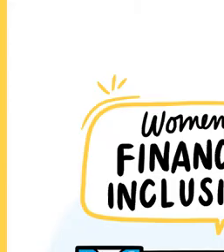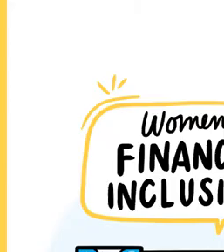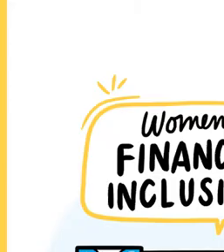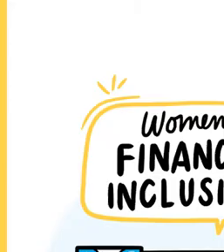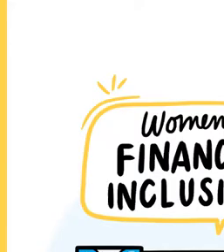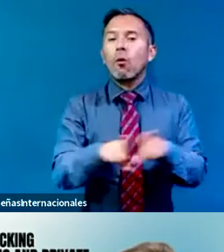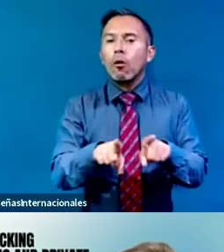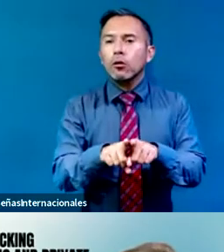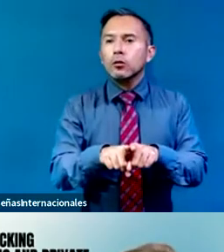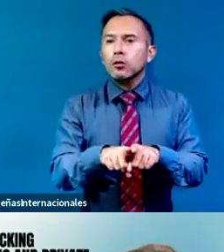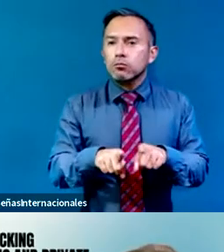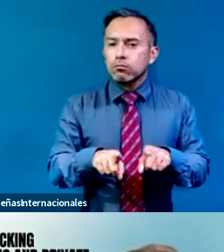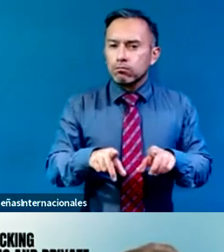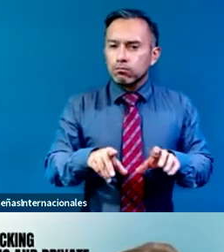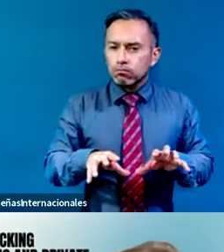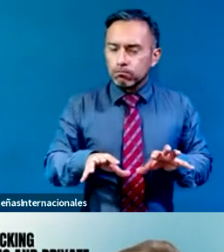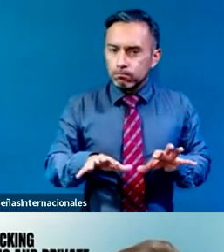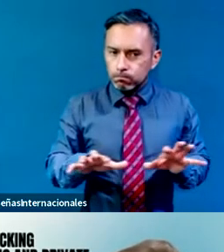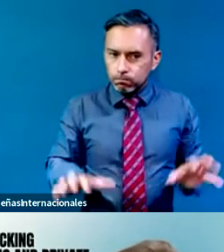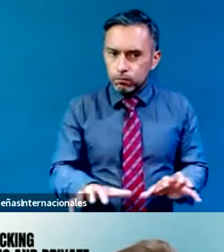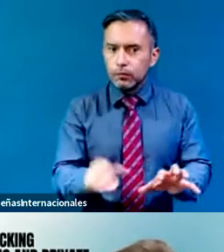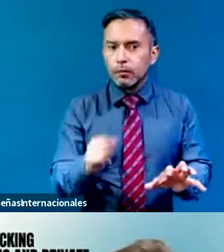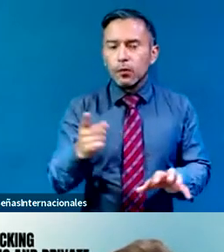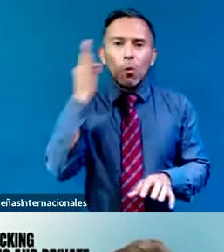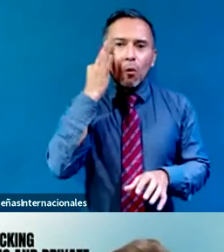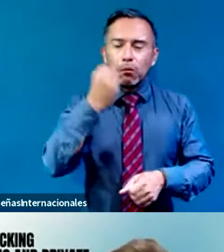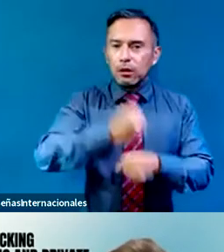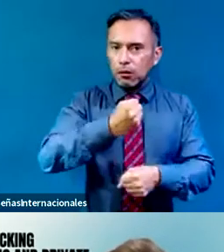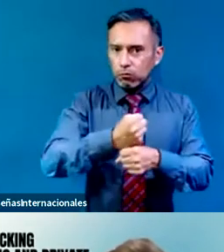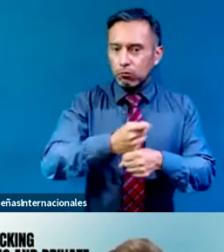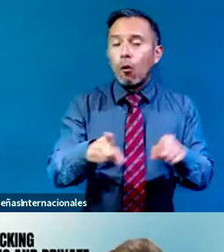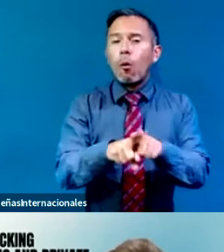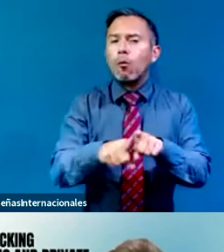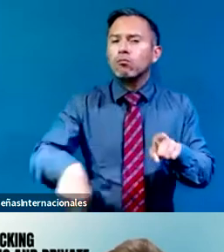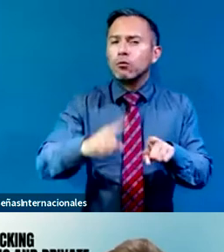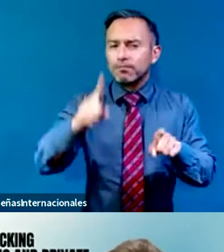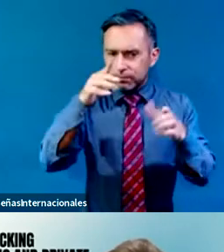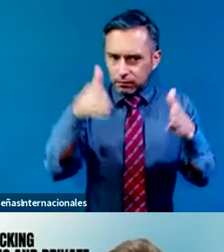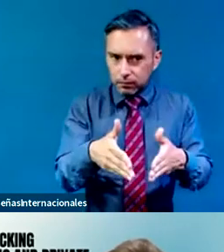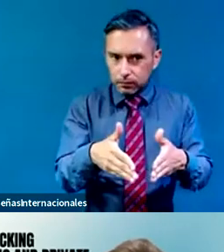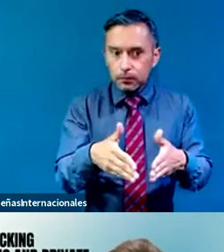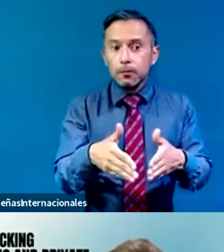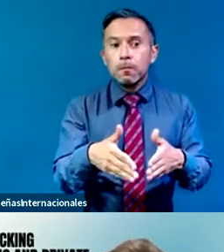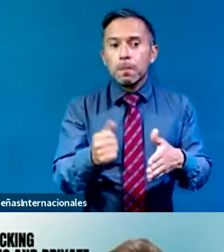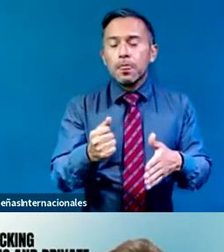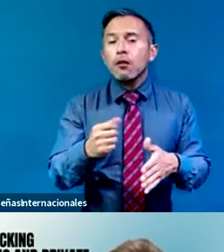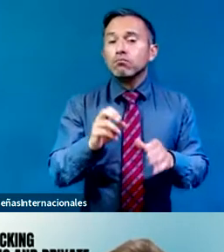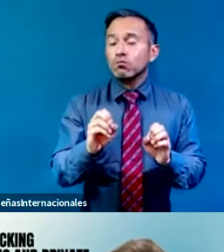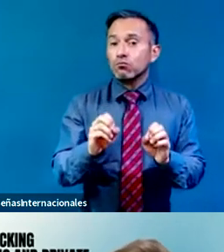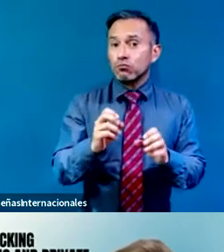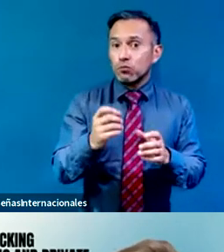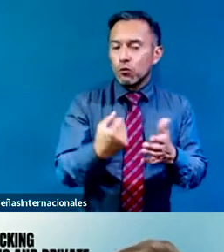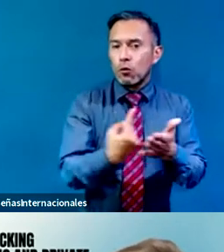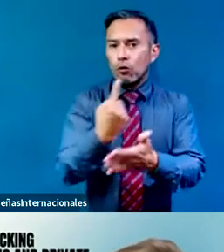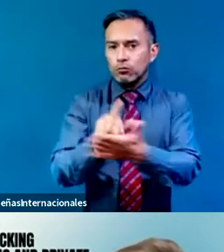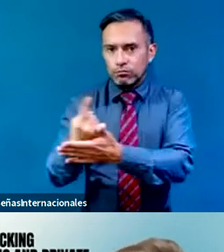I really want to emphasize the unique and far-reaching impact of the digital opportunity. Gender intentional investments in